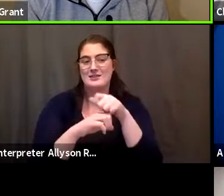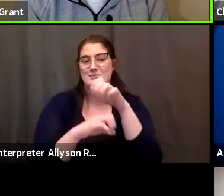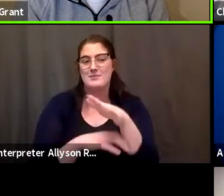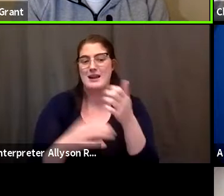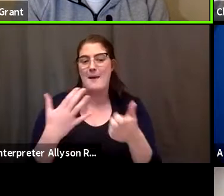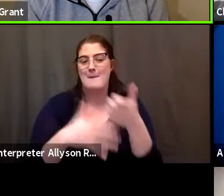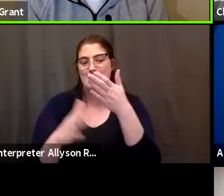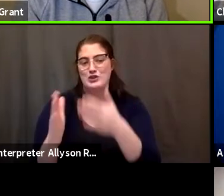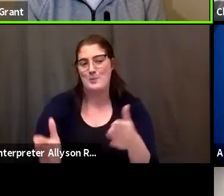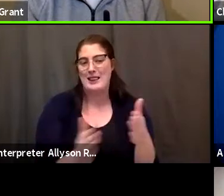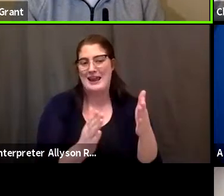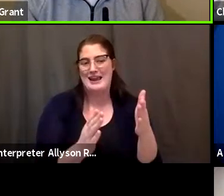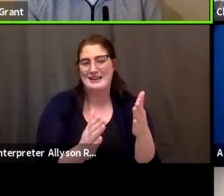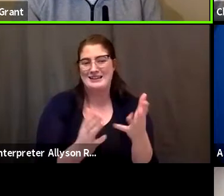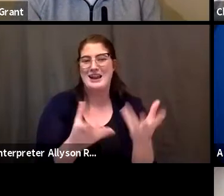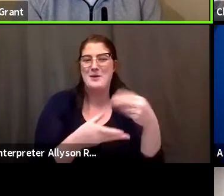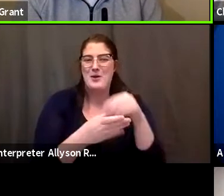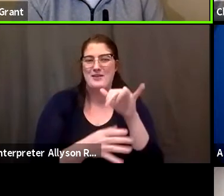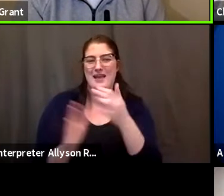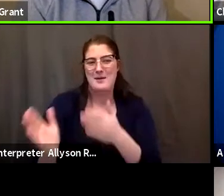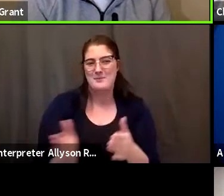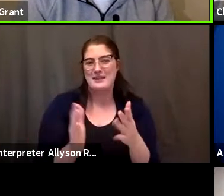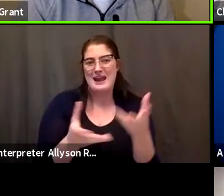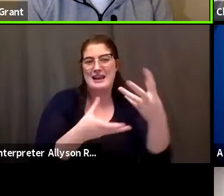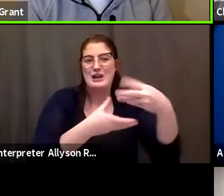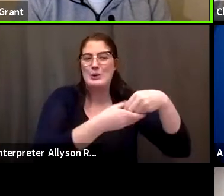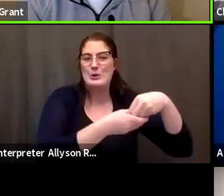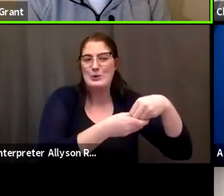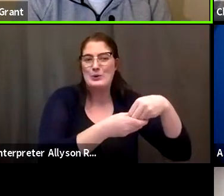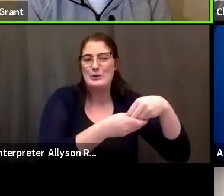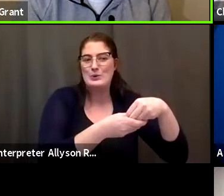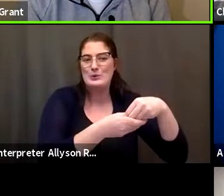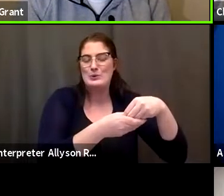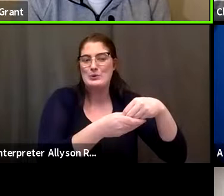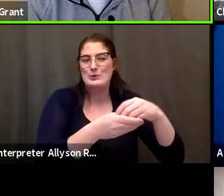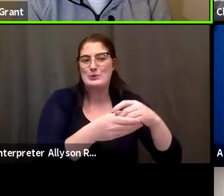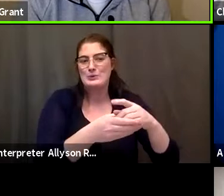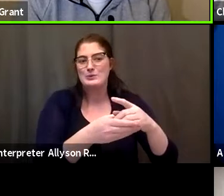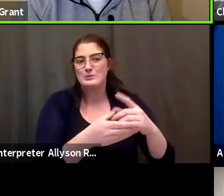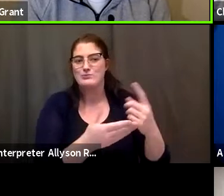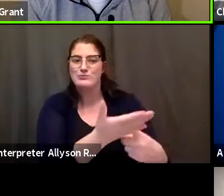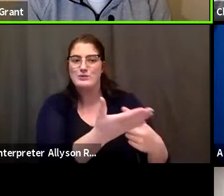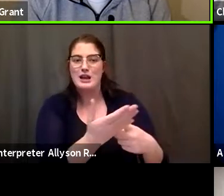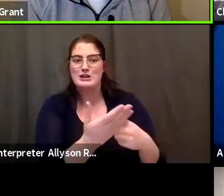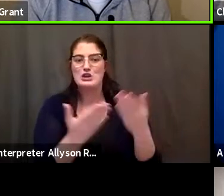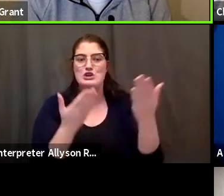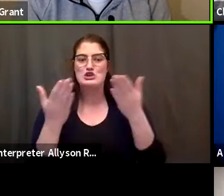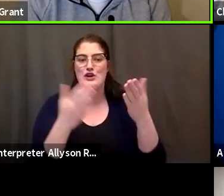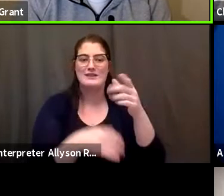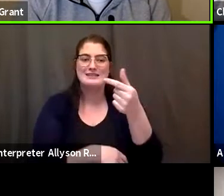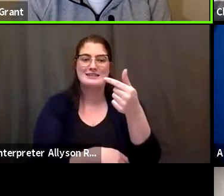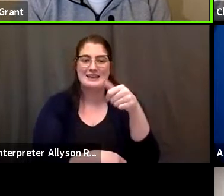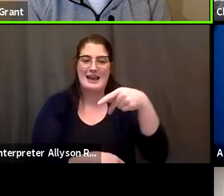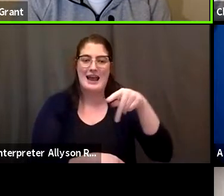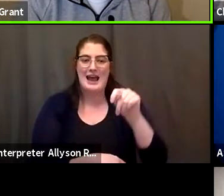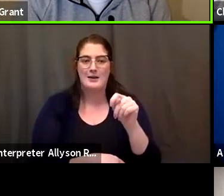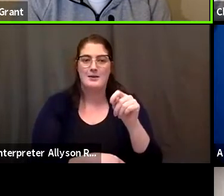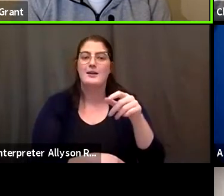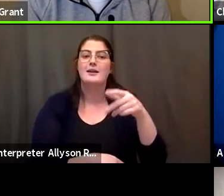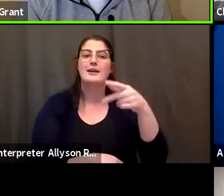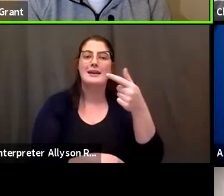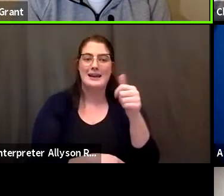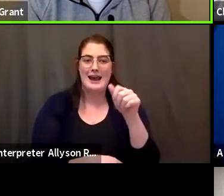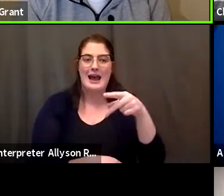plan, and a part of that master plan includes addressing service gaps in the form of additional